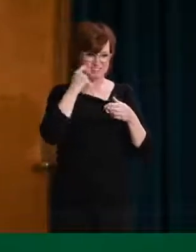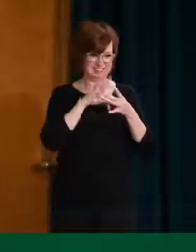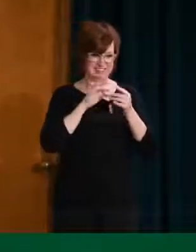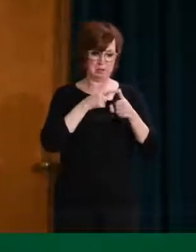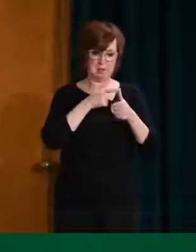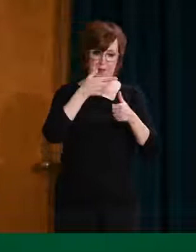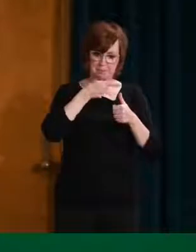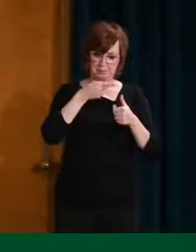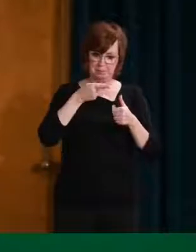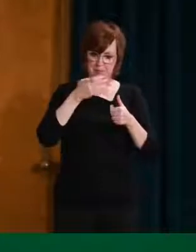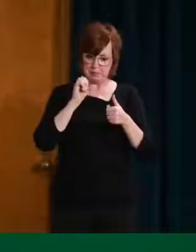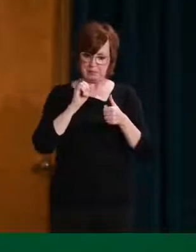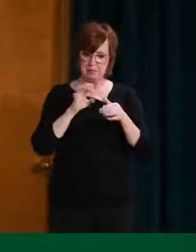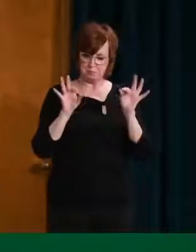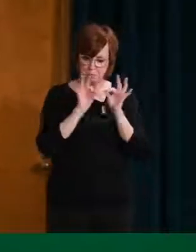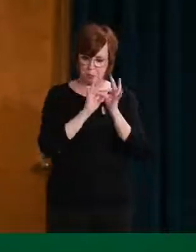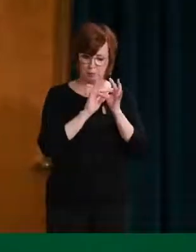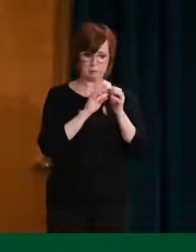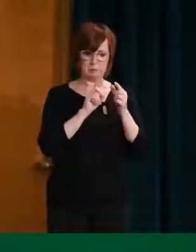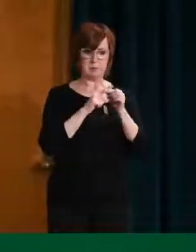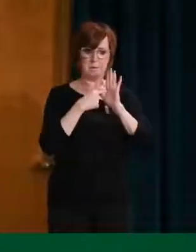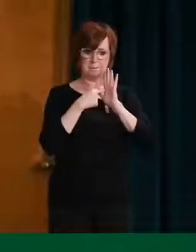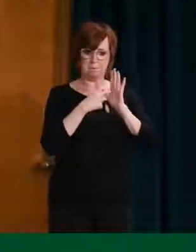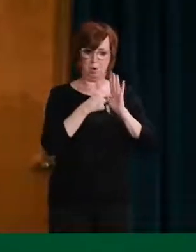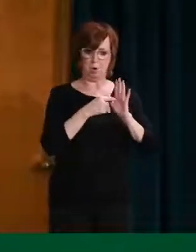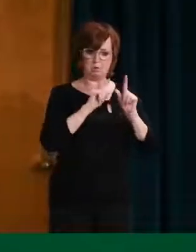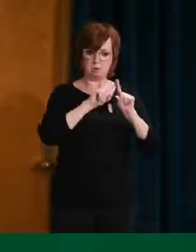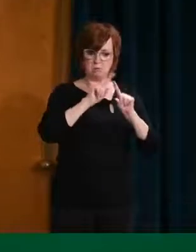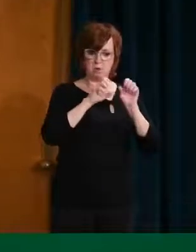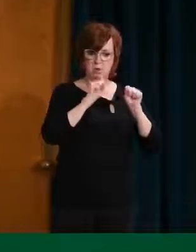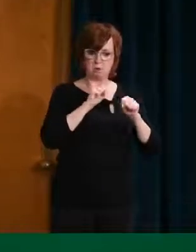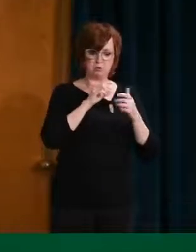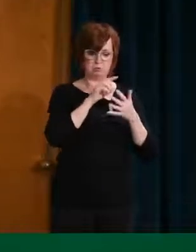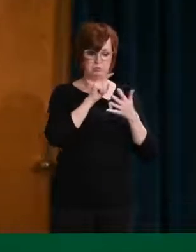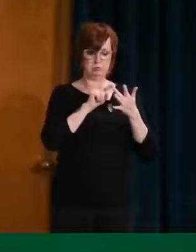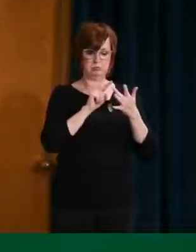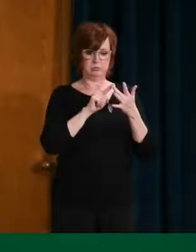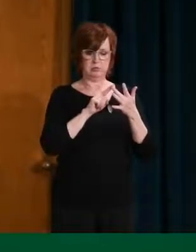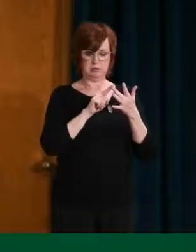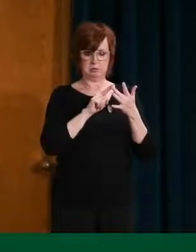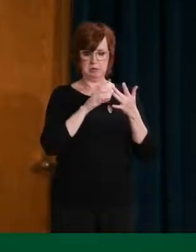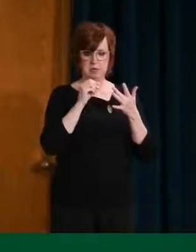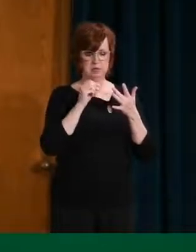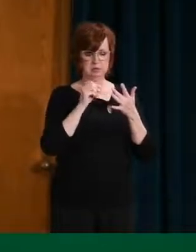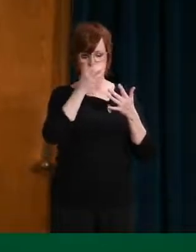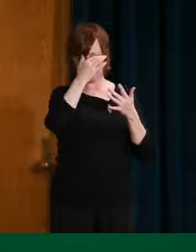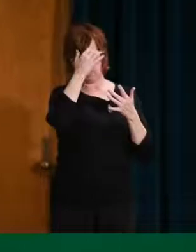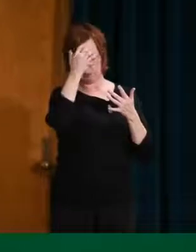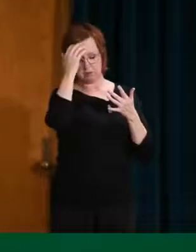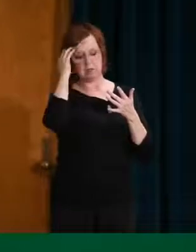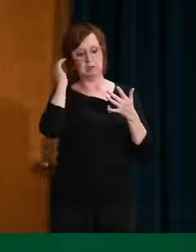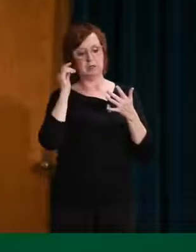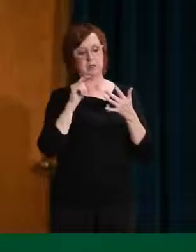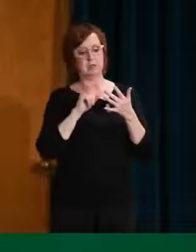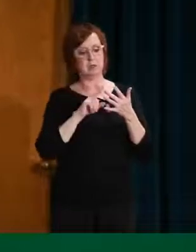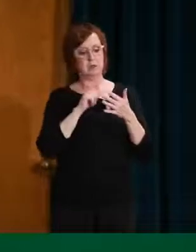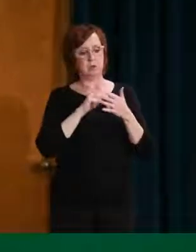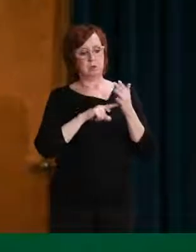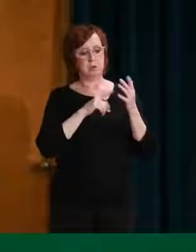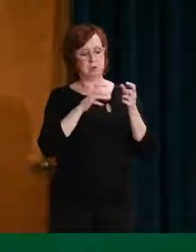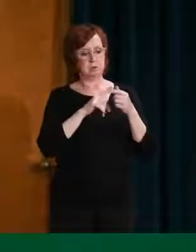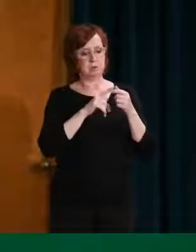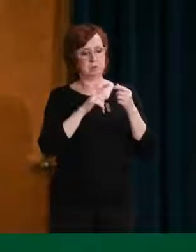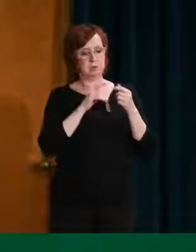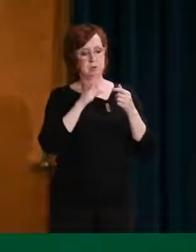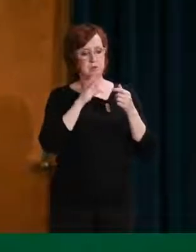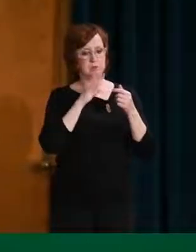is modeling. But what else do you plan to raise beyond those two topics as far as COVID-19 is concerned on the call,